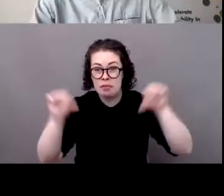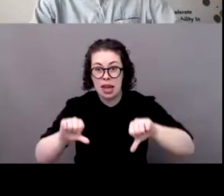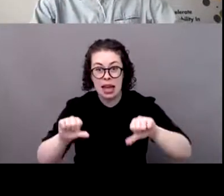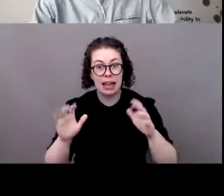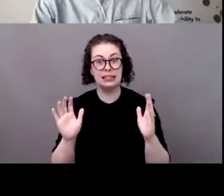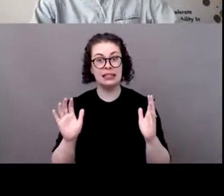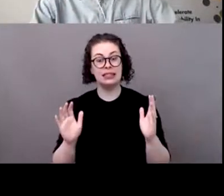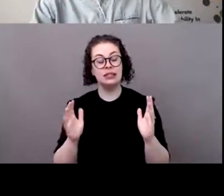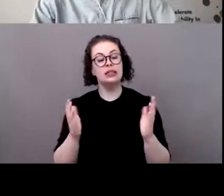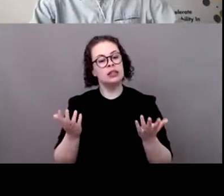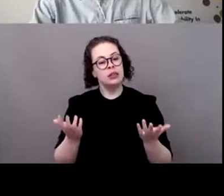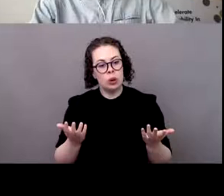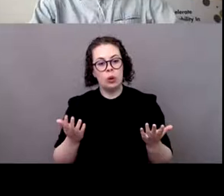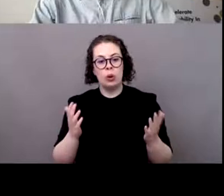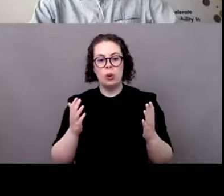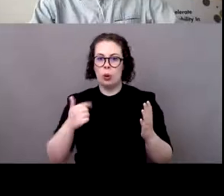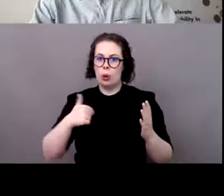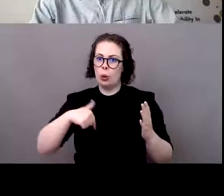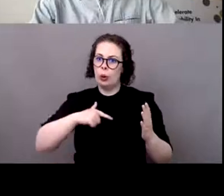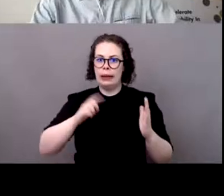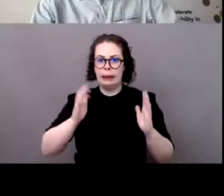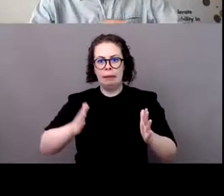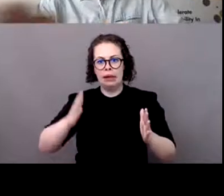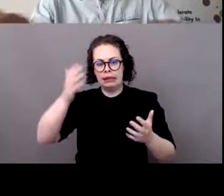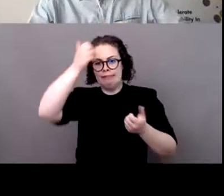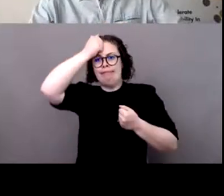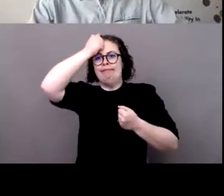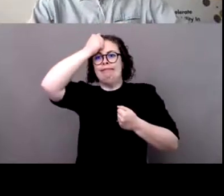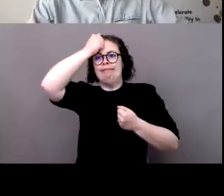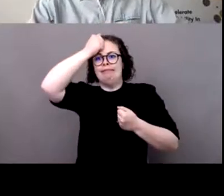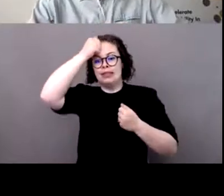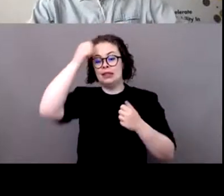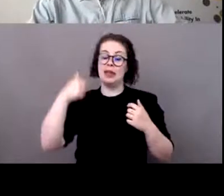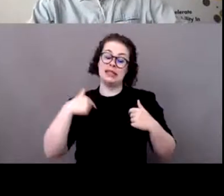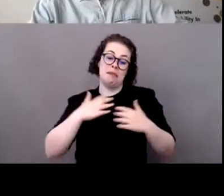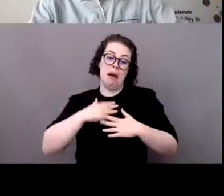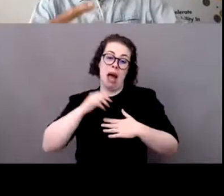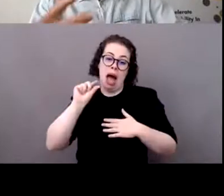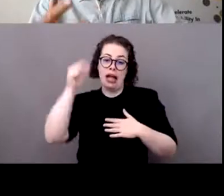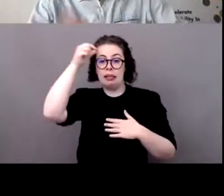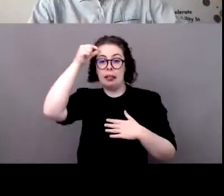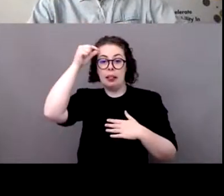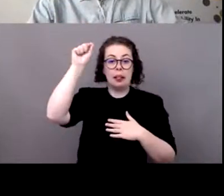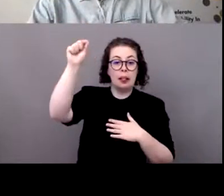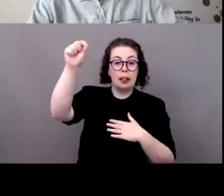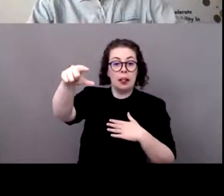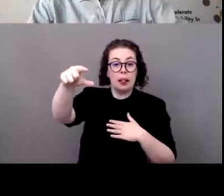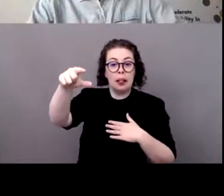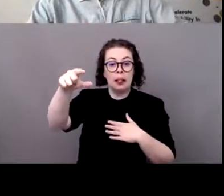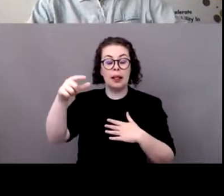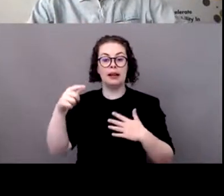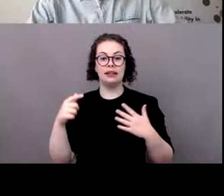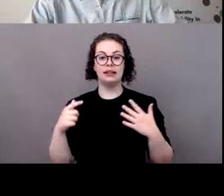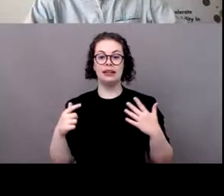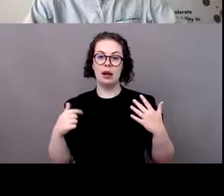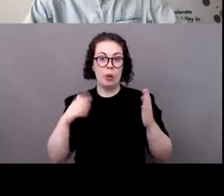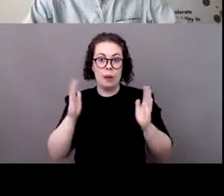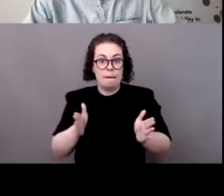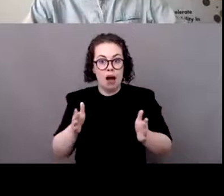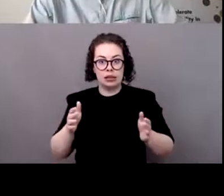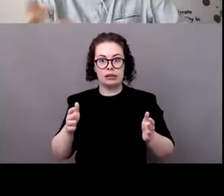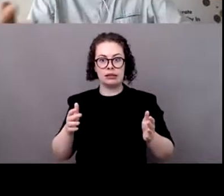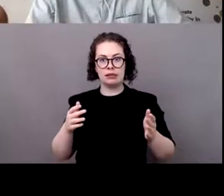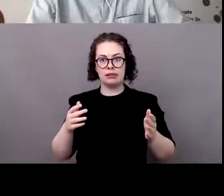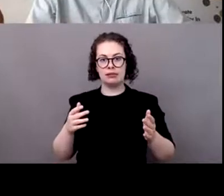that are often underestimated. So that's just my two cents. I think it's like somehow having these tough discussions and playing it